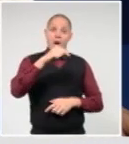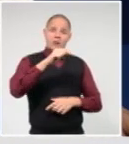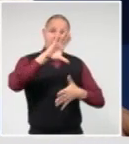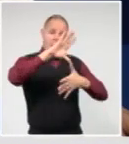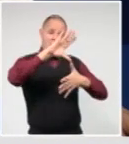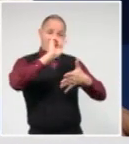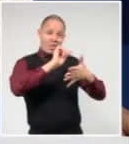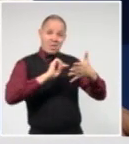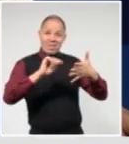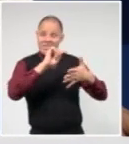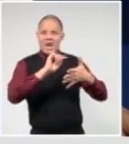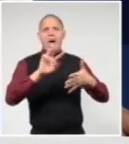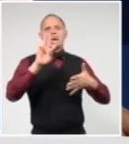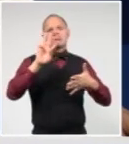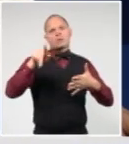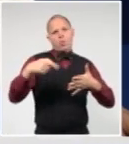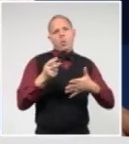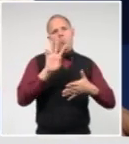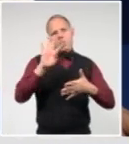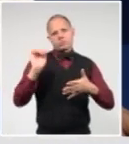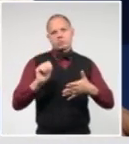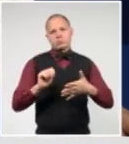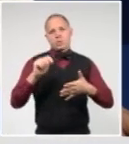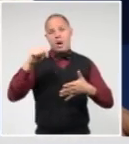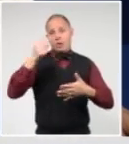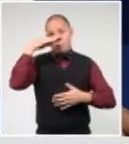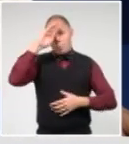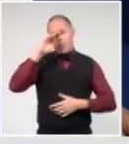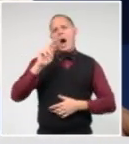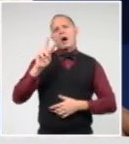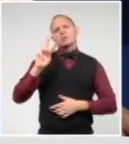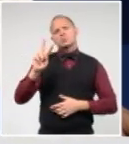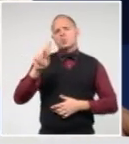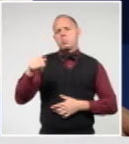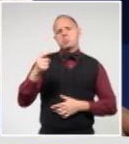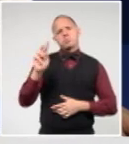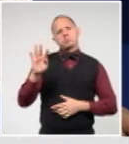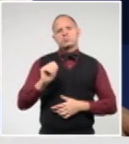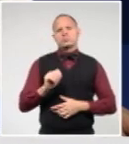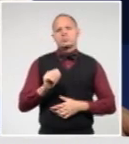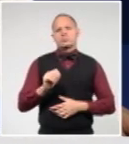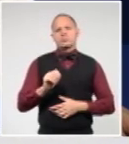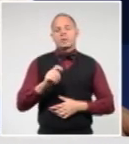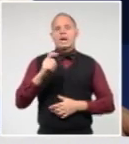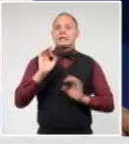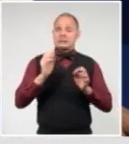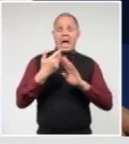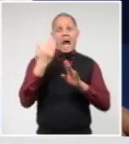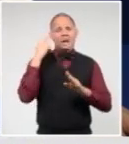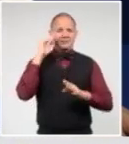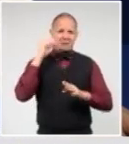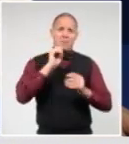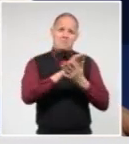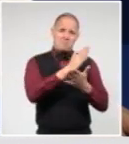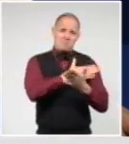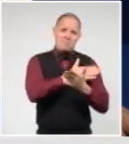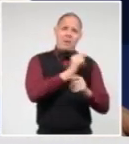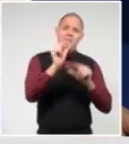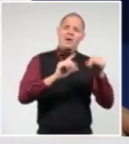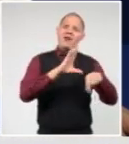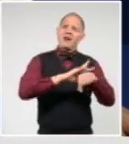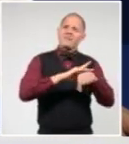2.28%, lower than the global rate of 3.19% and regional rate, which stands